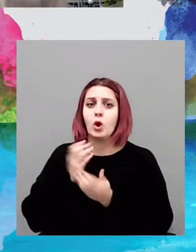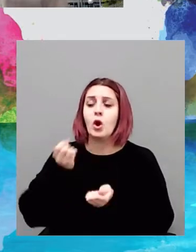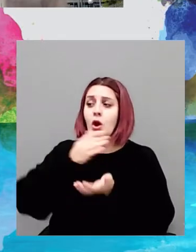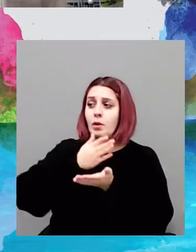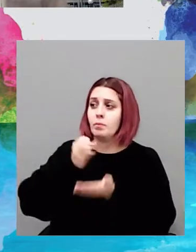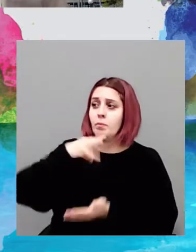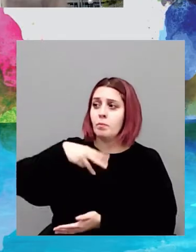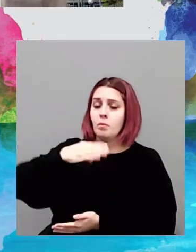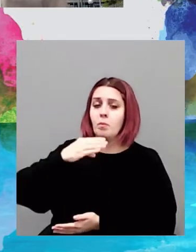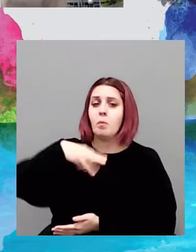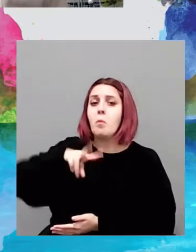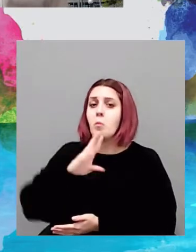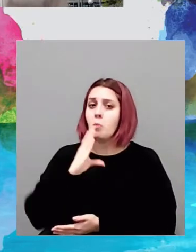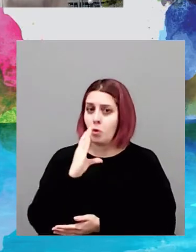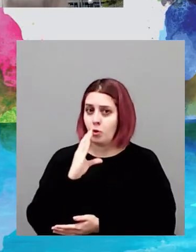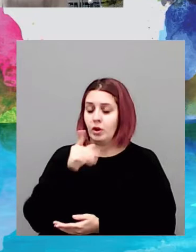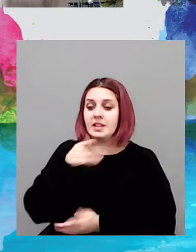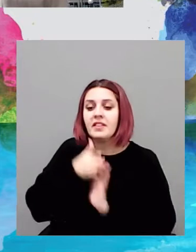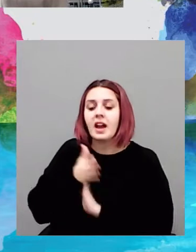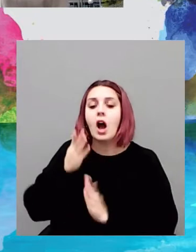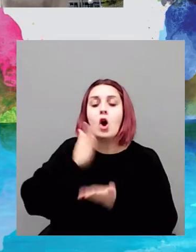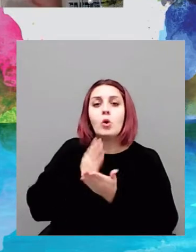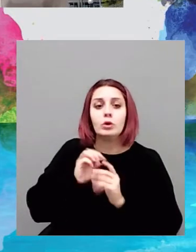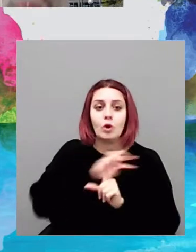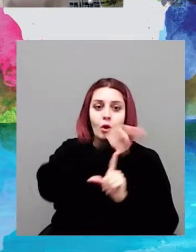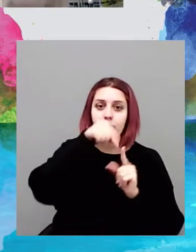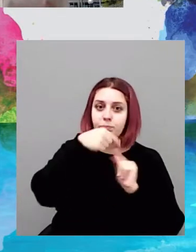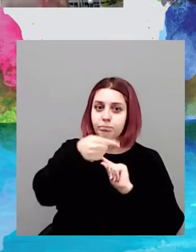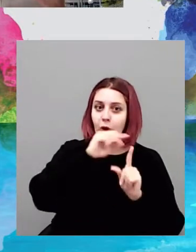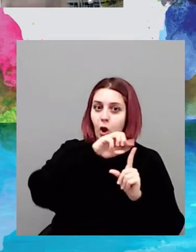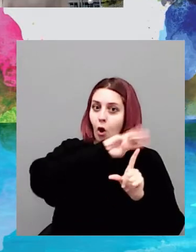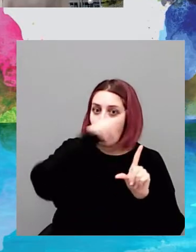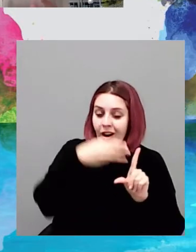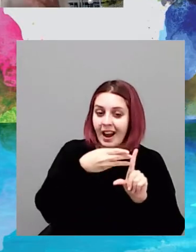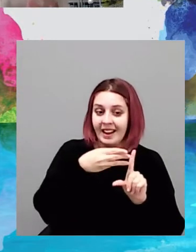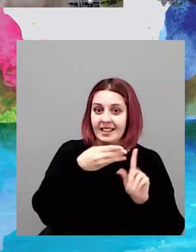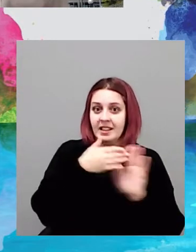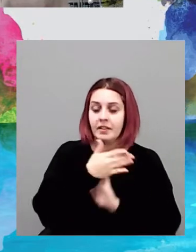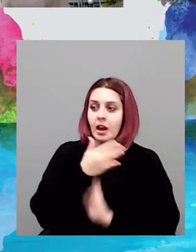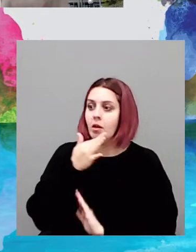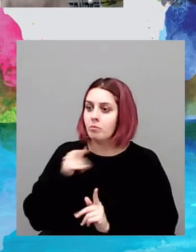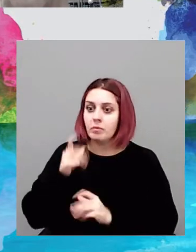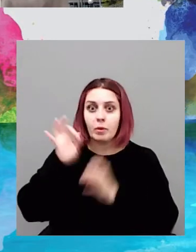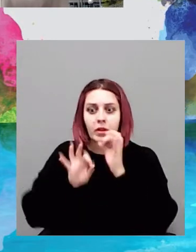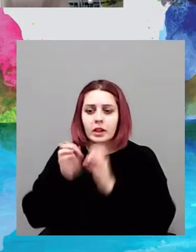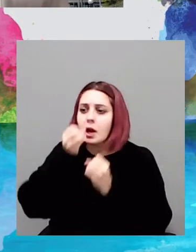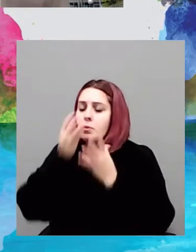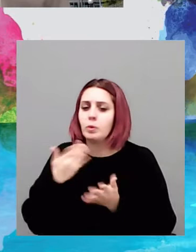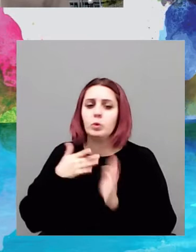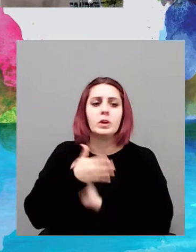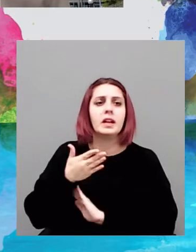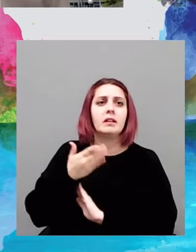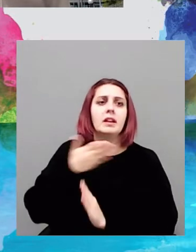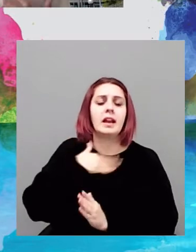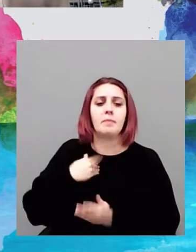there's free courses, free online courses, and this is good because you can